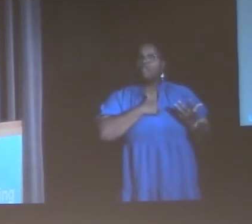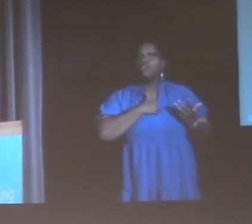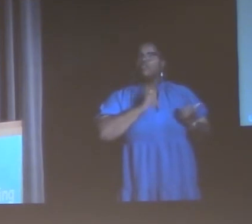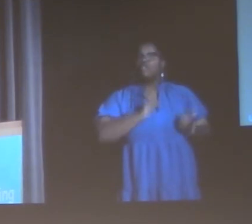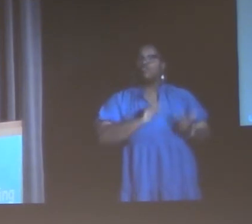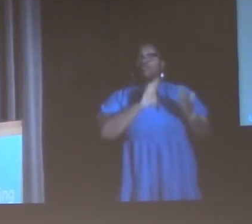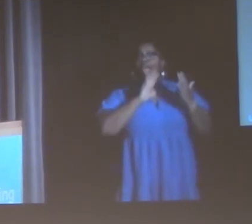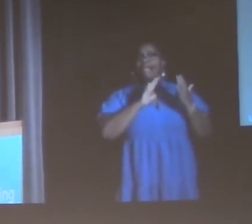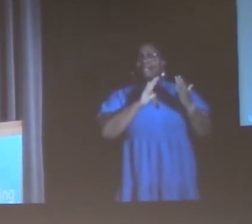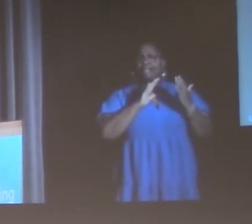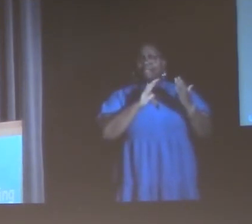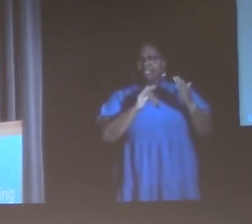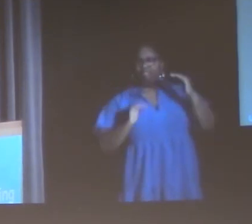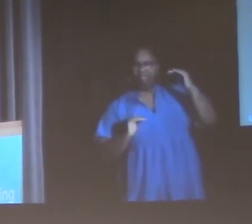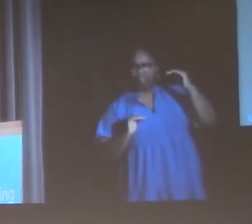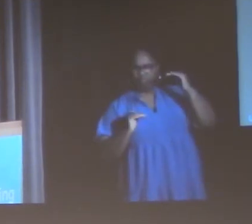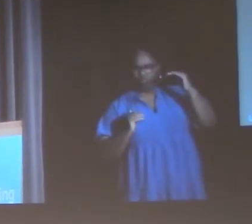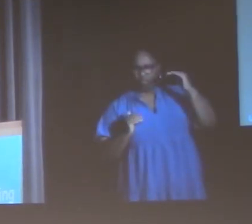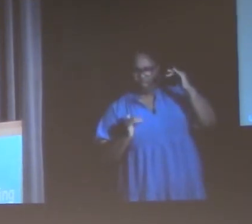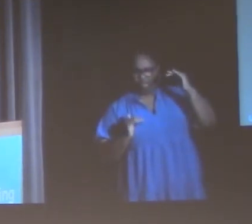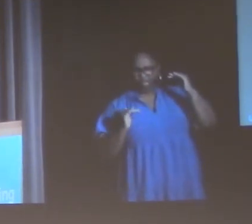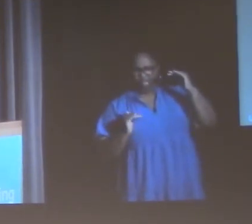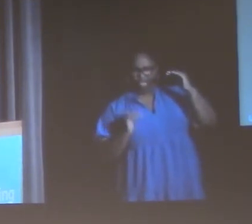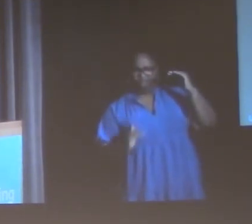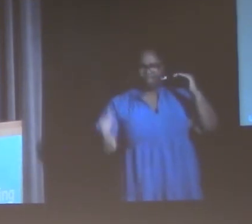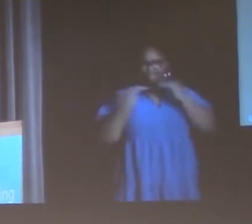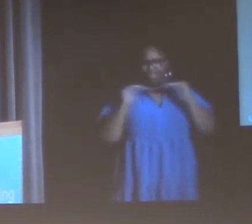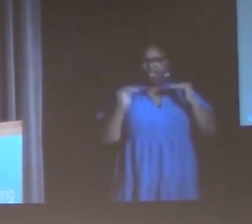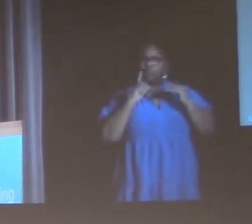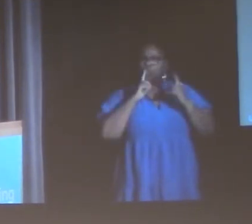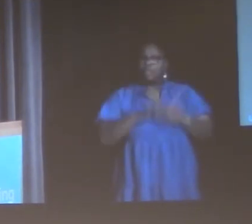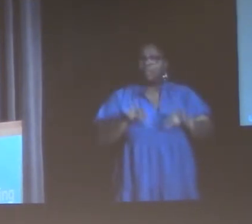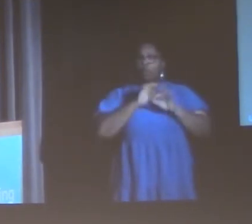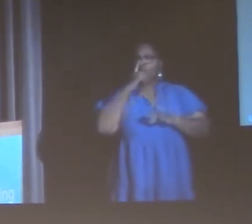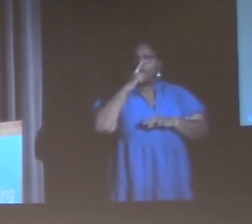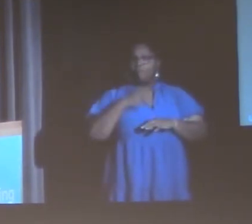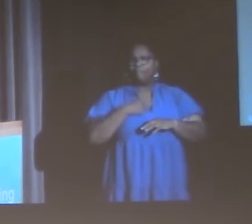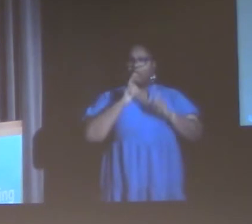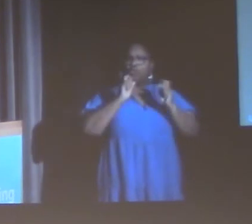inequities. And it's been really important for me to give folks